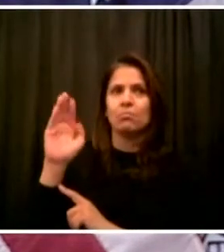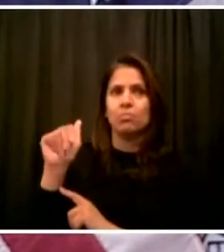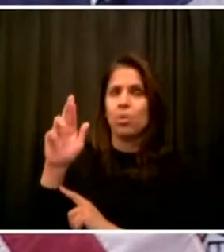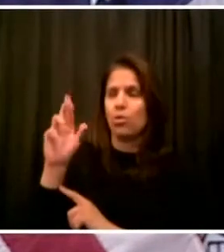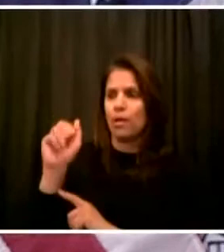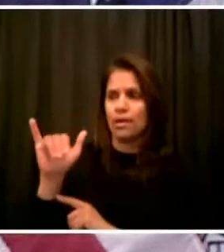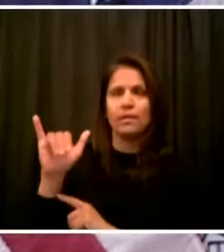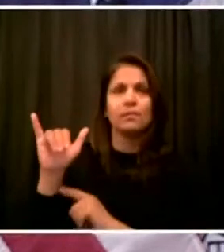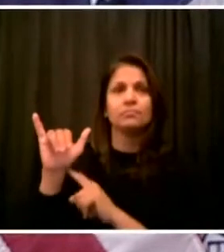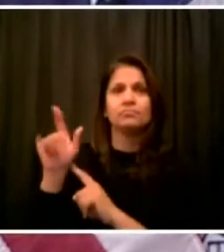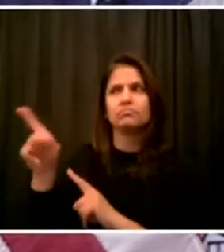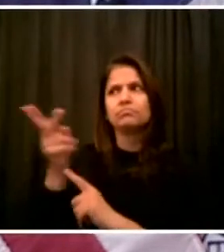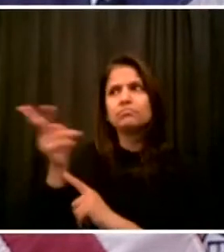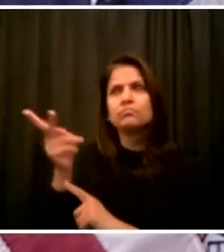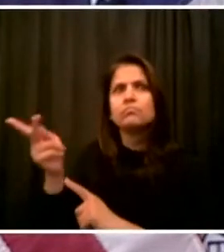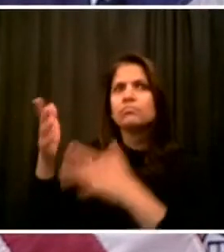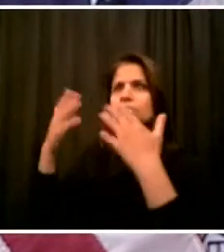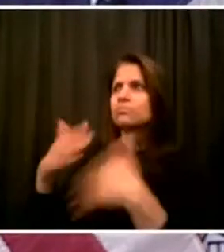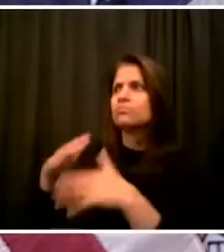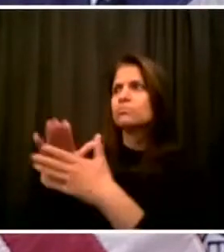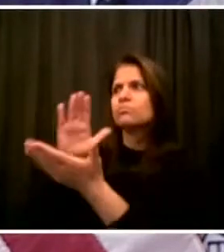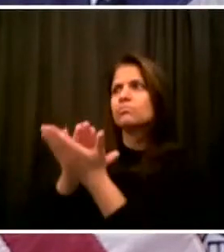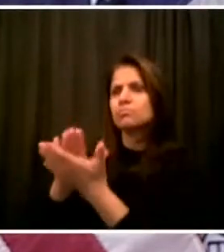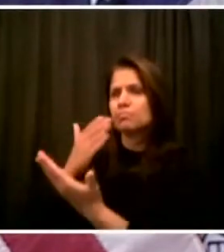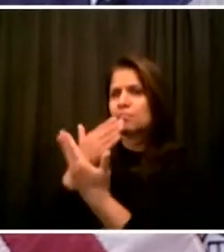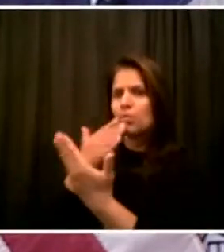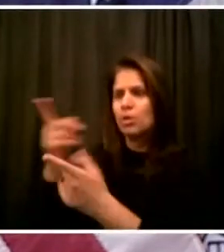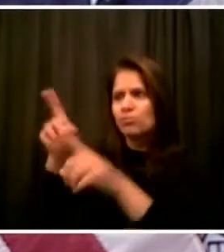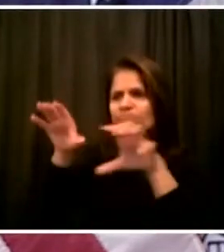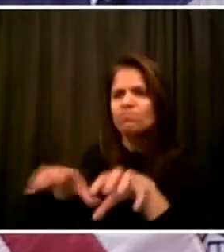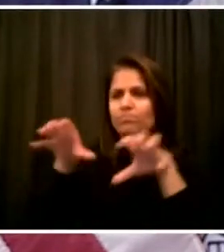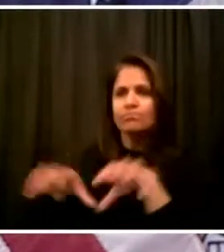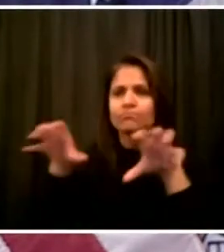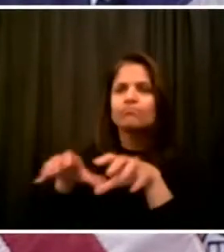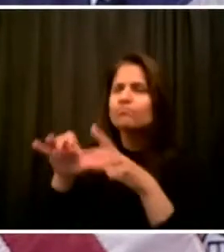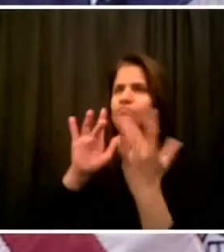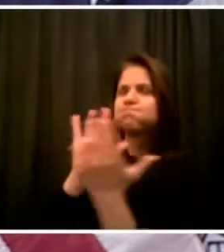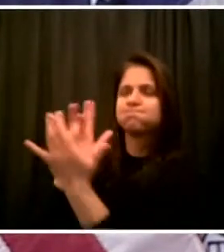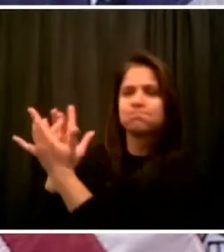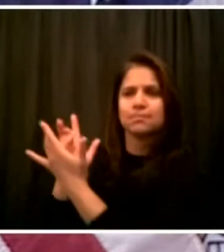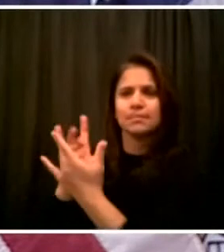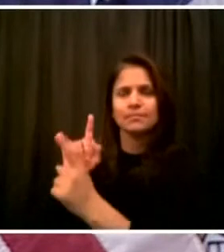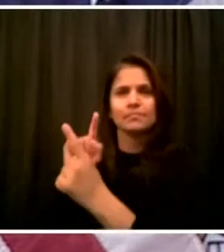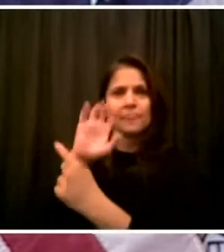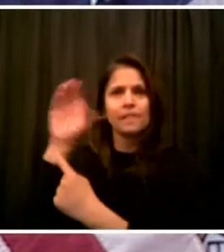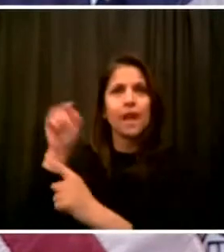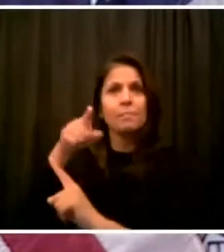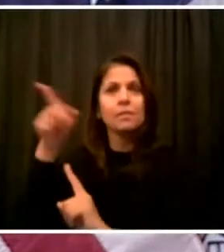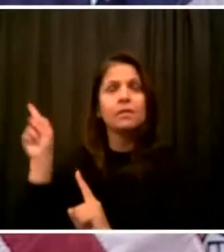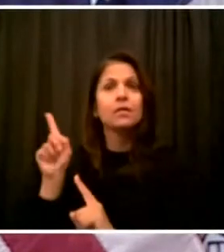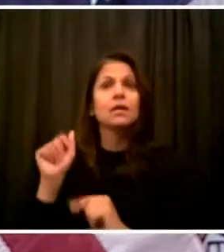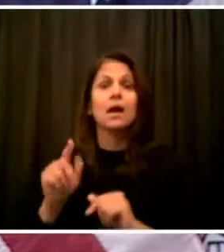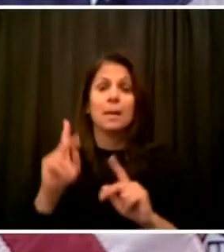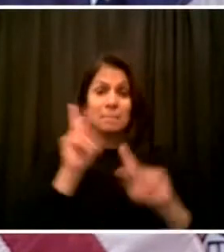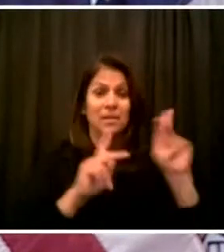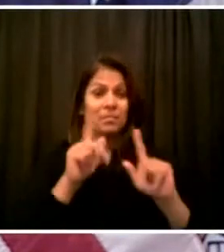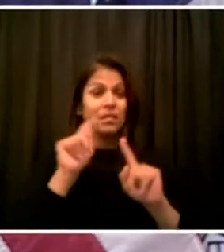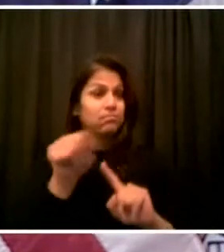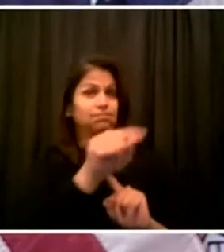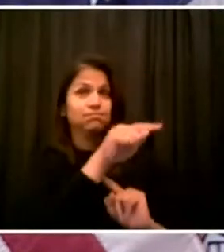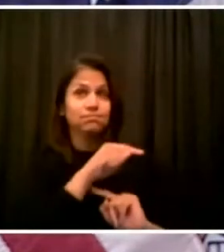office who really had to construct something out of nothing to get PPEs in on a historic level from all over